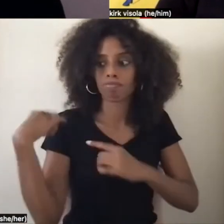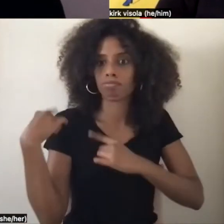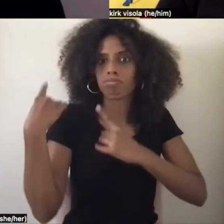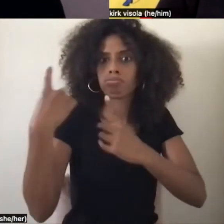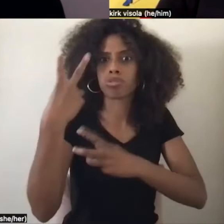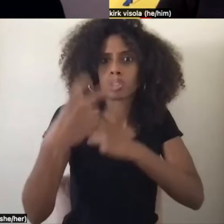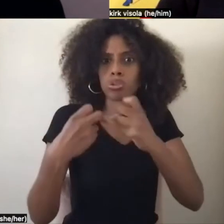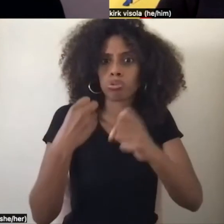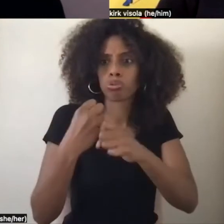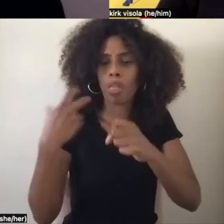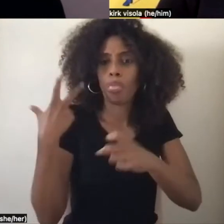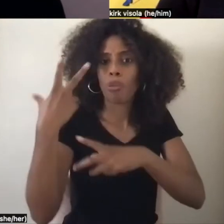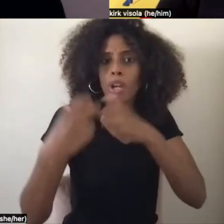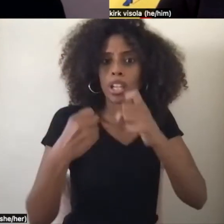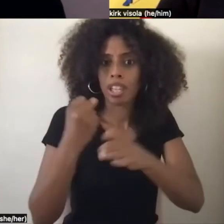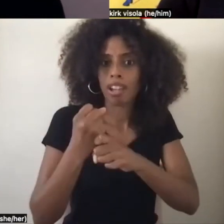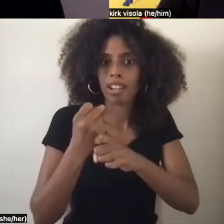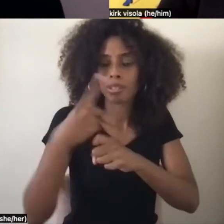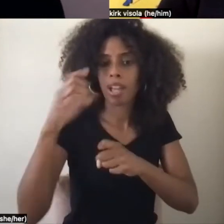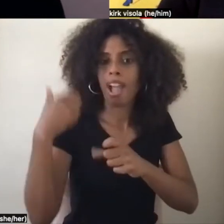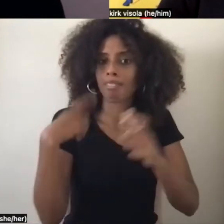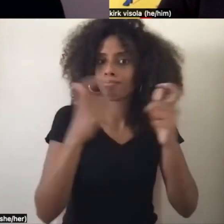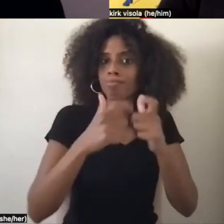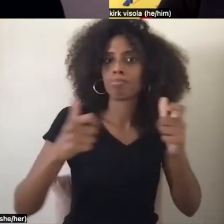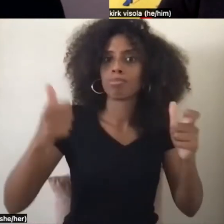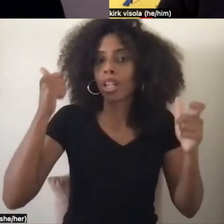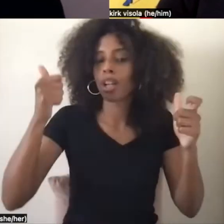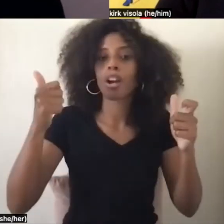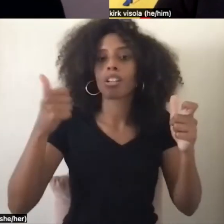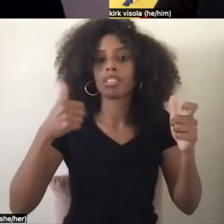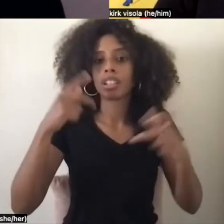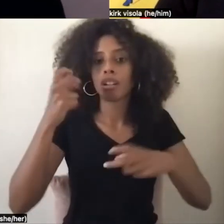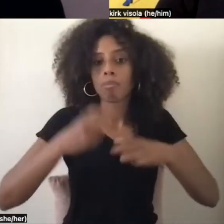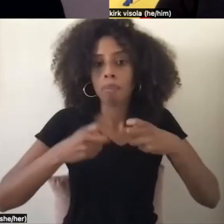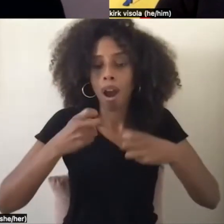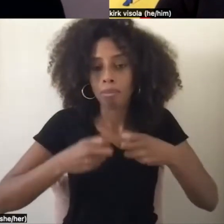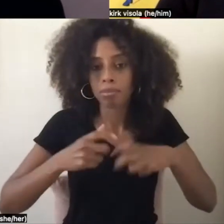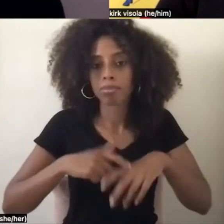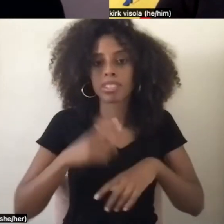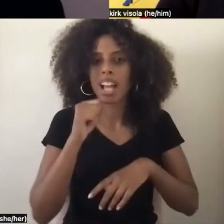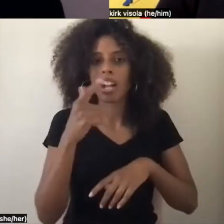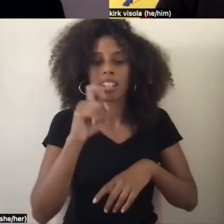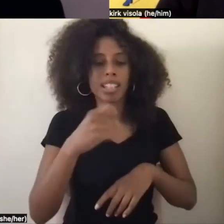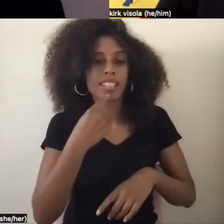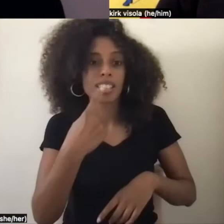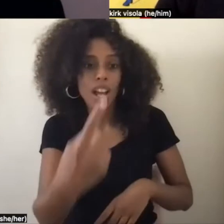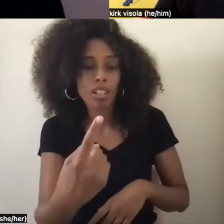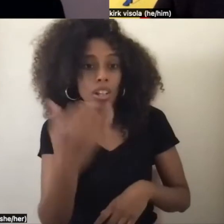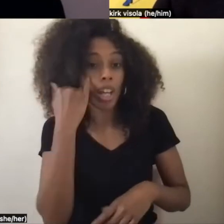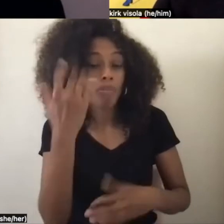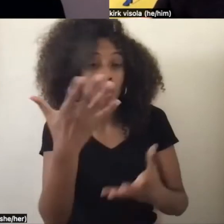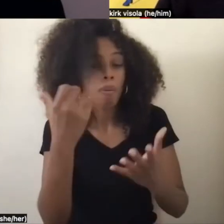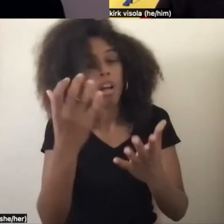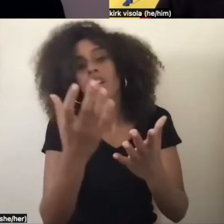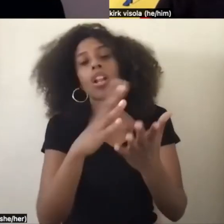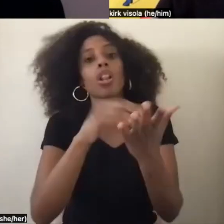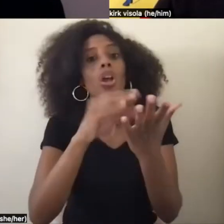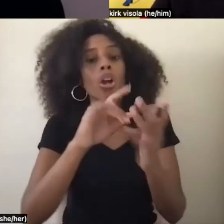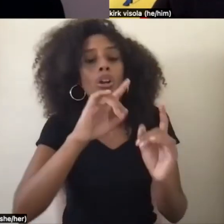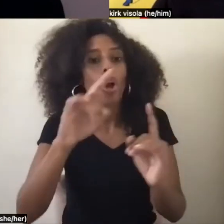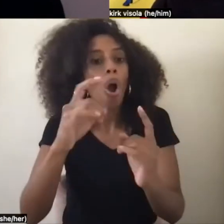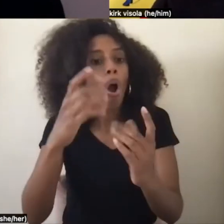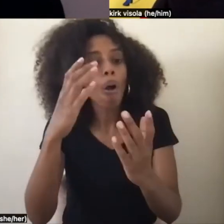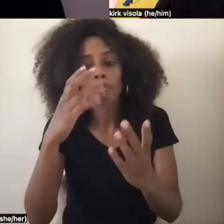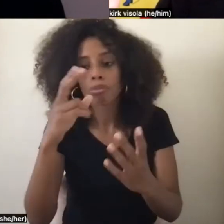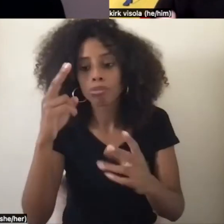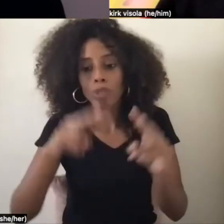3 years, then we have bigger problems because I should not have to tell you this. I said, if you want to learn, go look it up. If you're asking me a question to